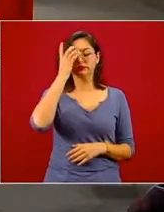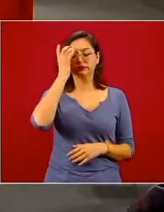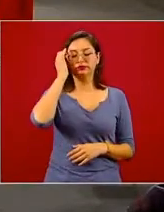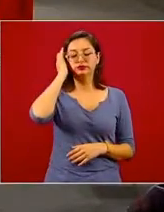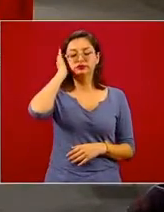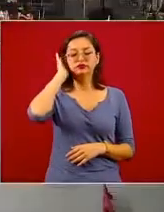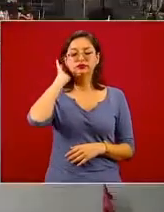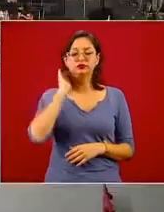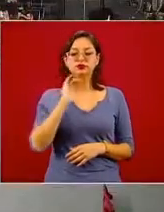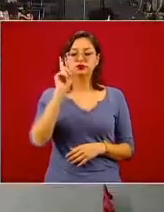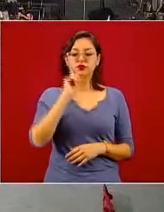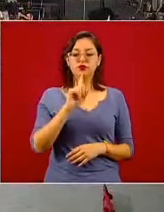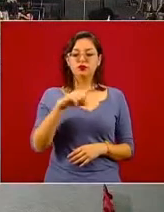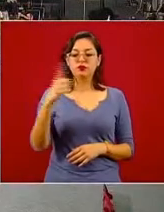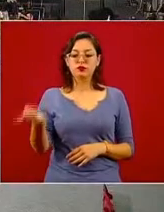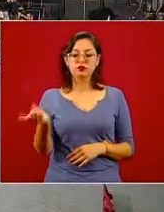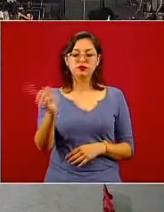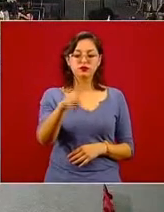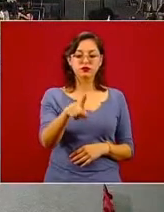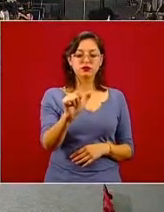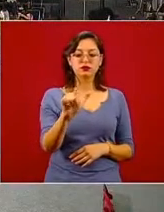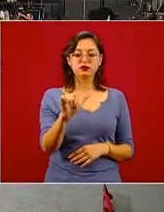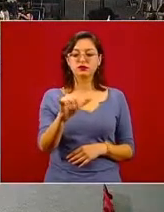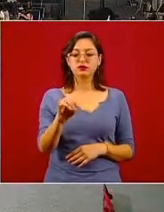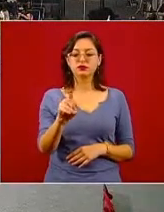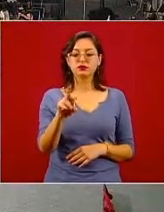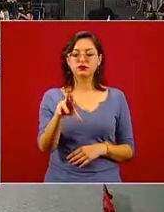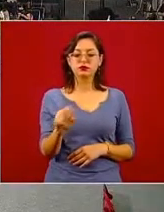with great effort, and I hope this gets solved soon.